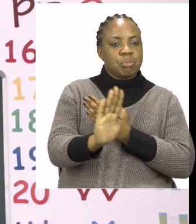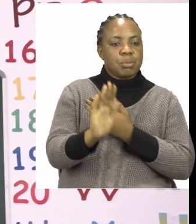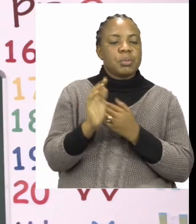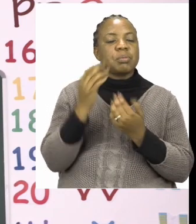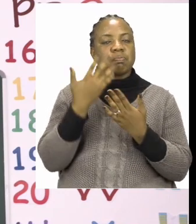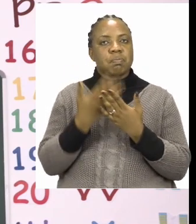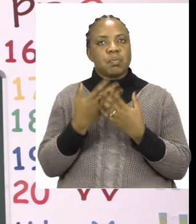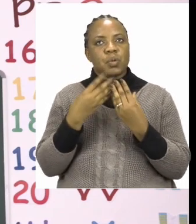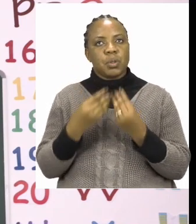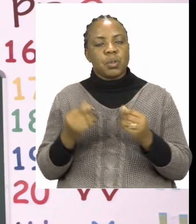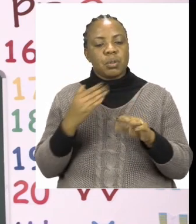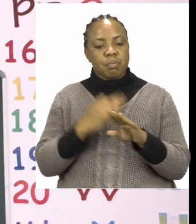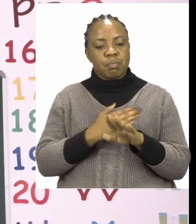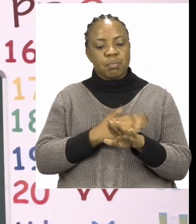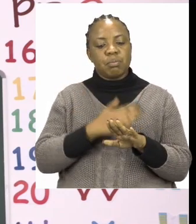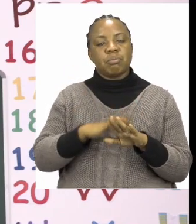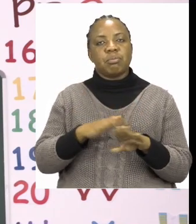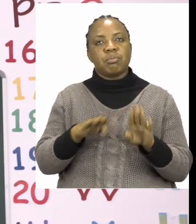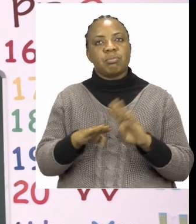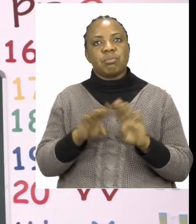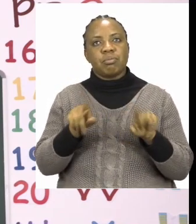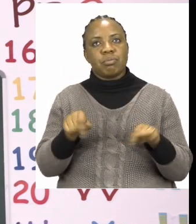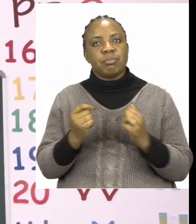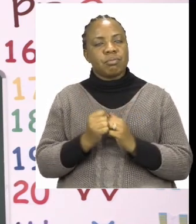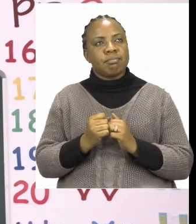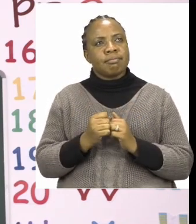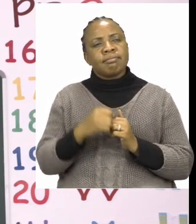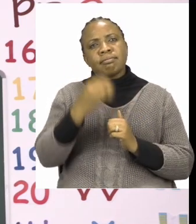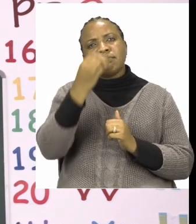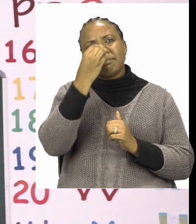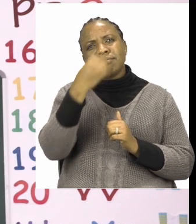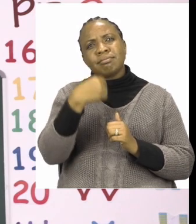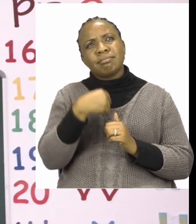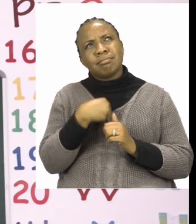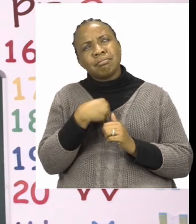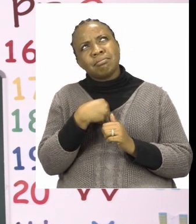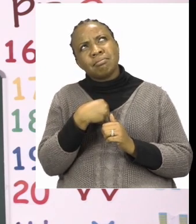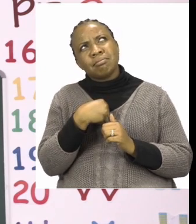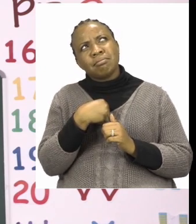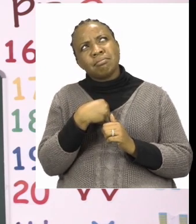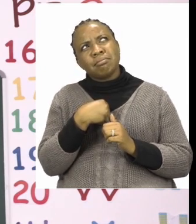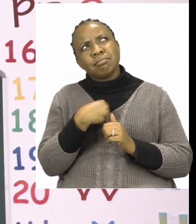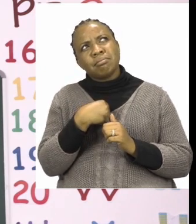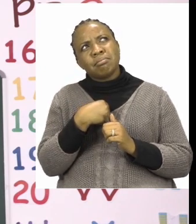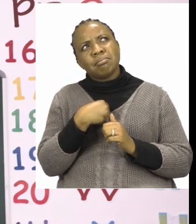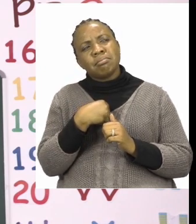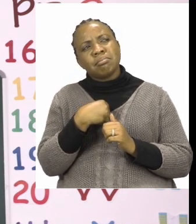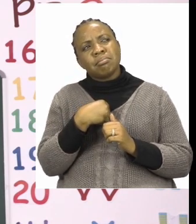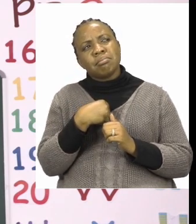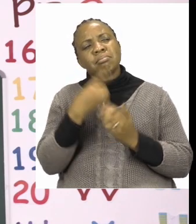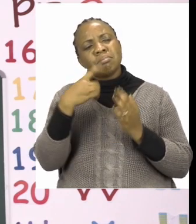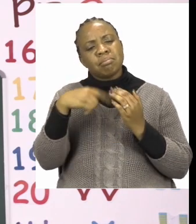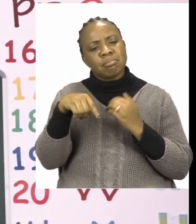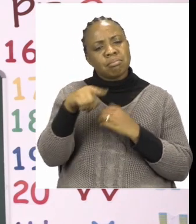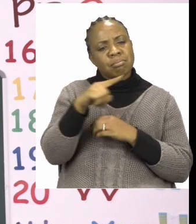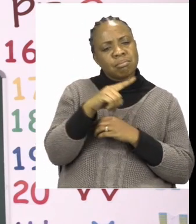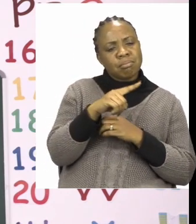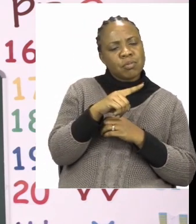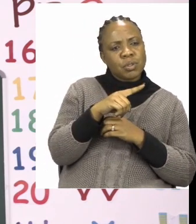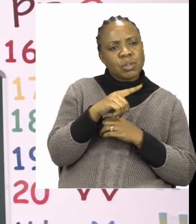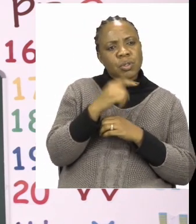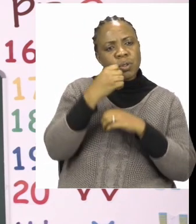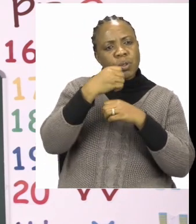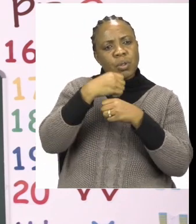else. Zoshi and I were supposed to go out for some coffee and some cocoa, but I